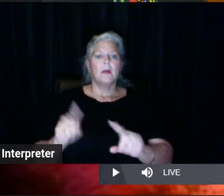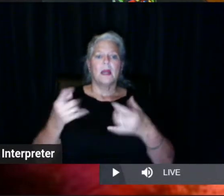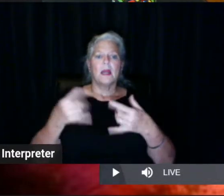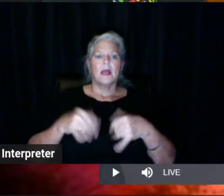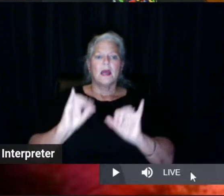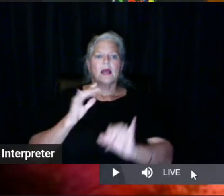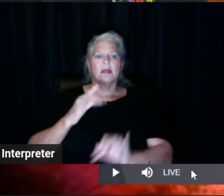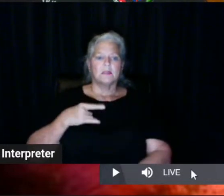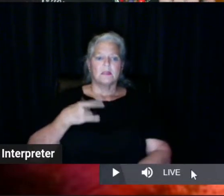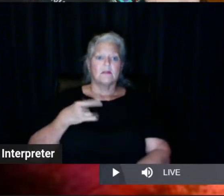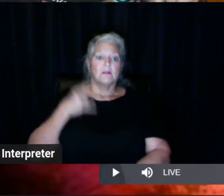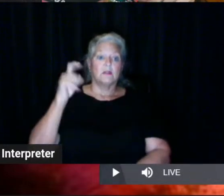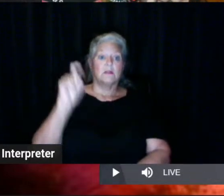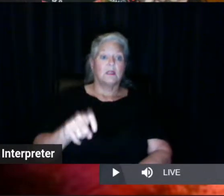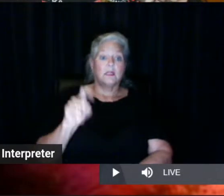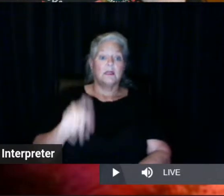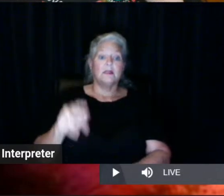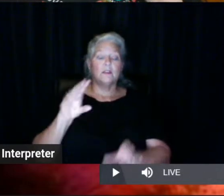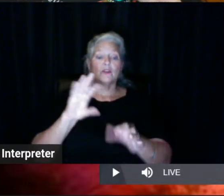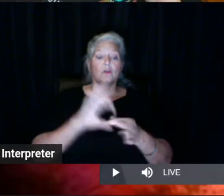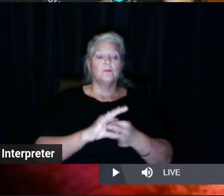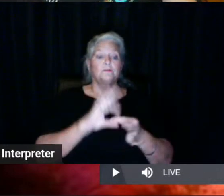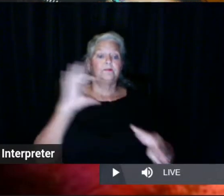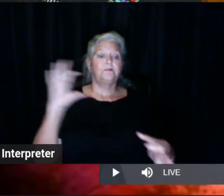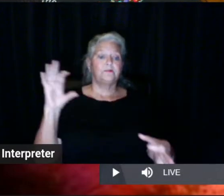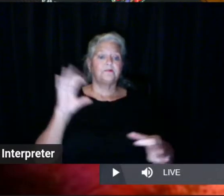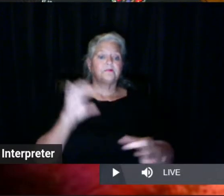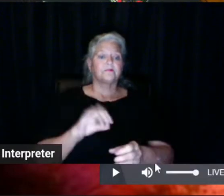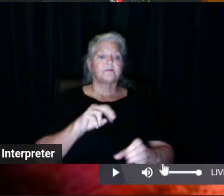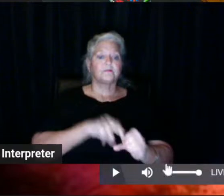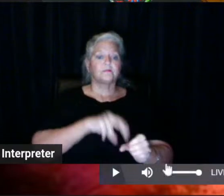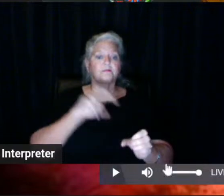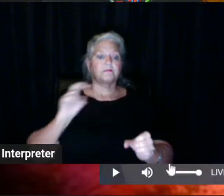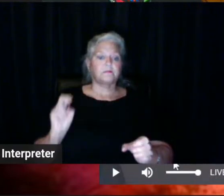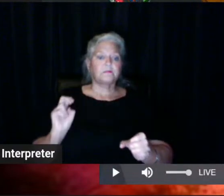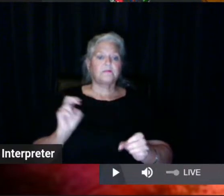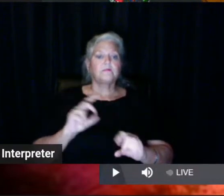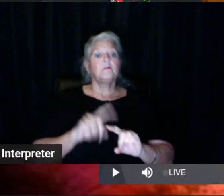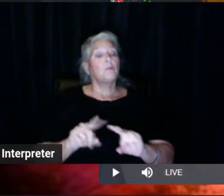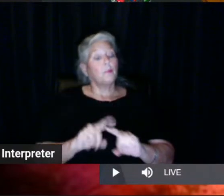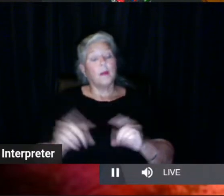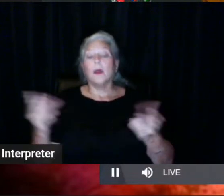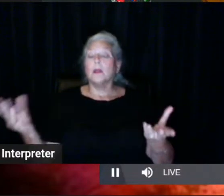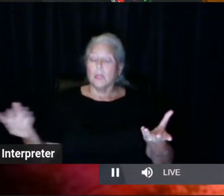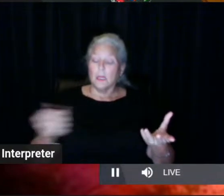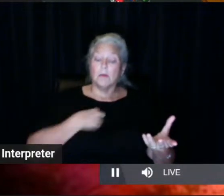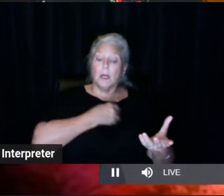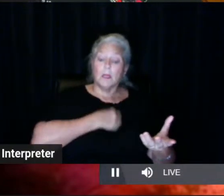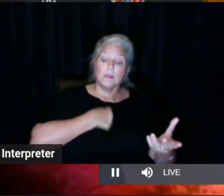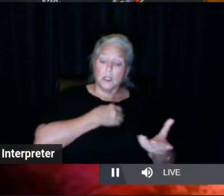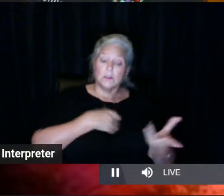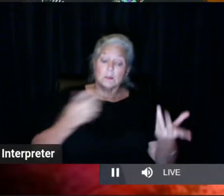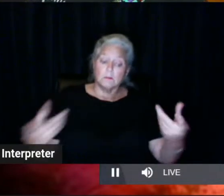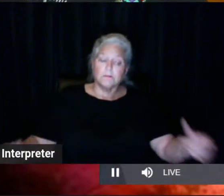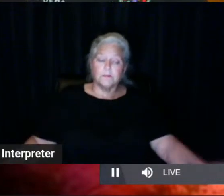to resign. But at least he's taken a step forward. God, I hope. Thank you, Mr.